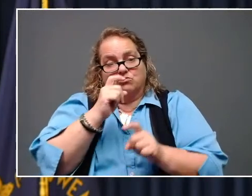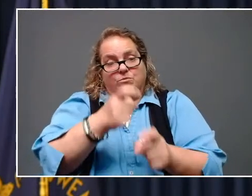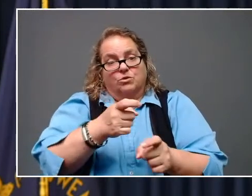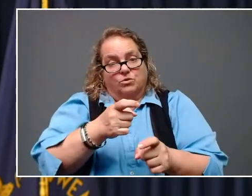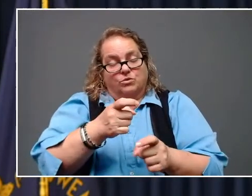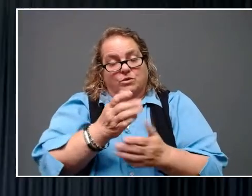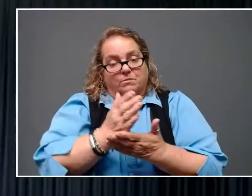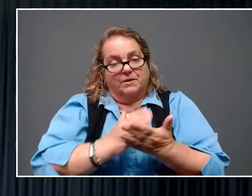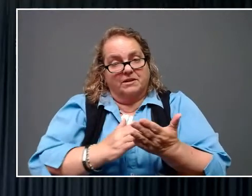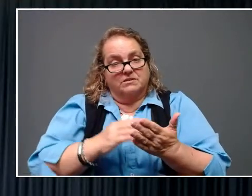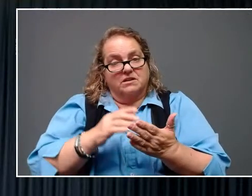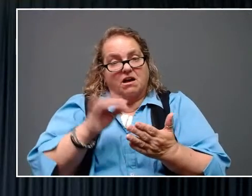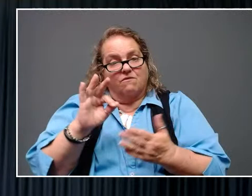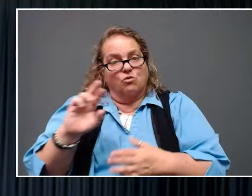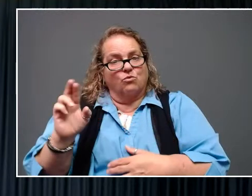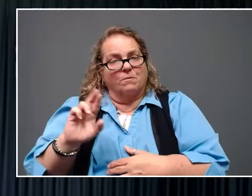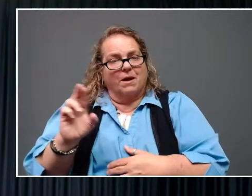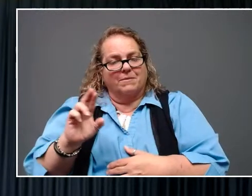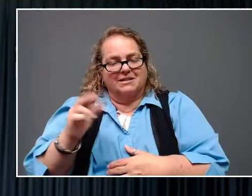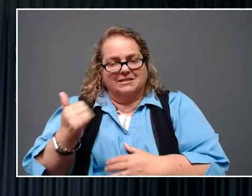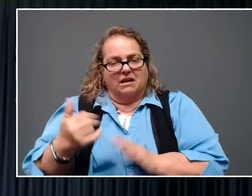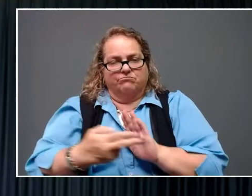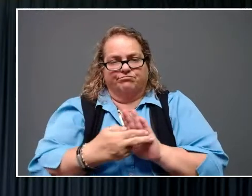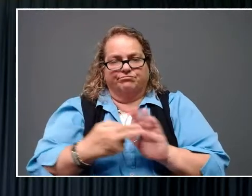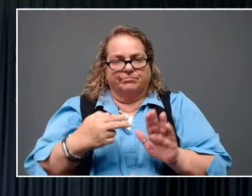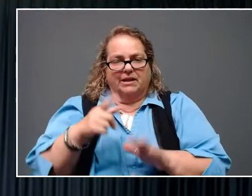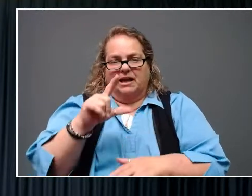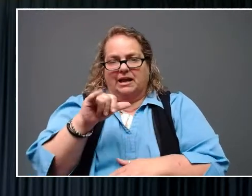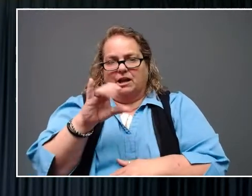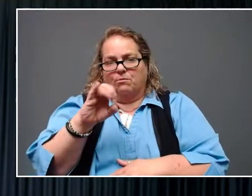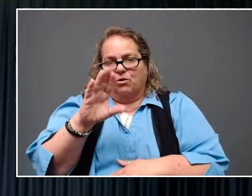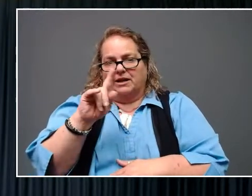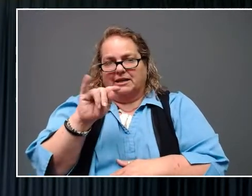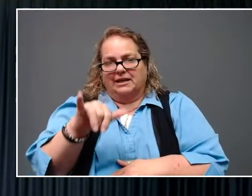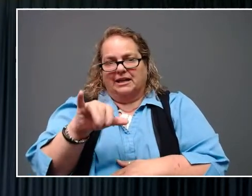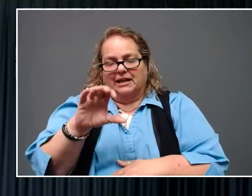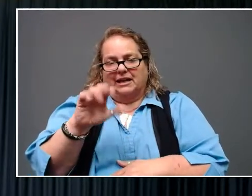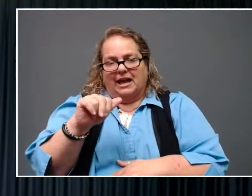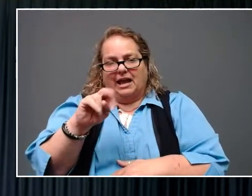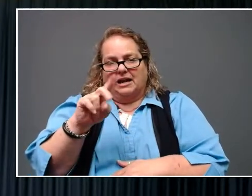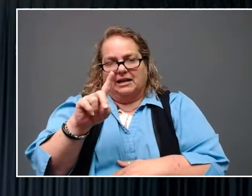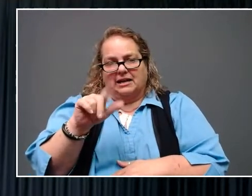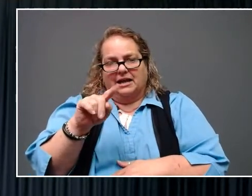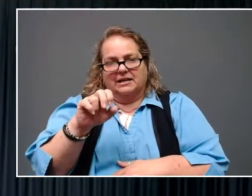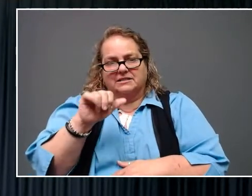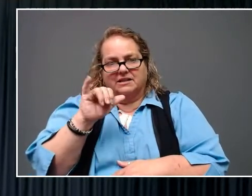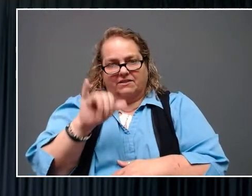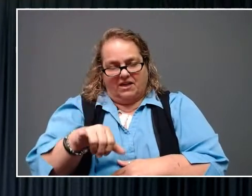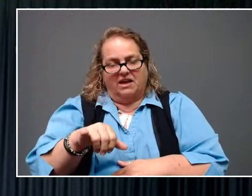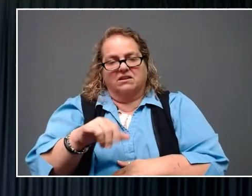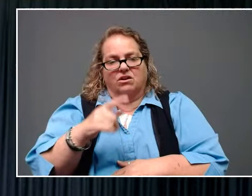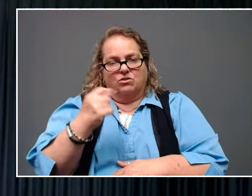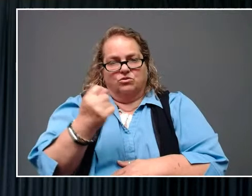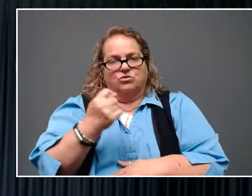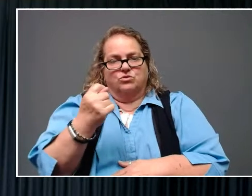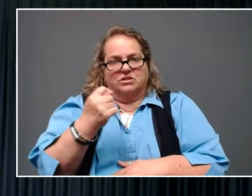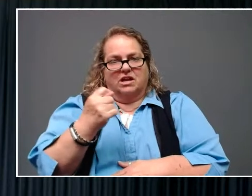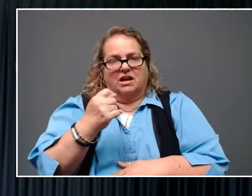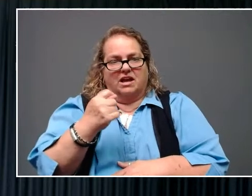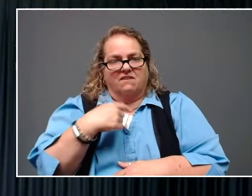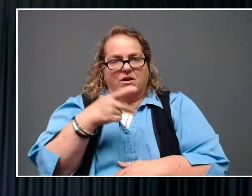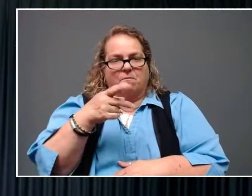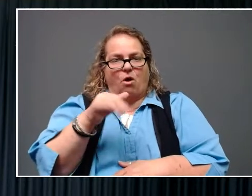branded as Liberty candidates who made the cut on Tuesday, potentially indicating a party moving further